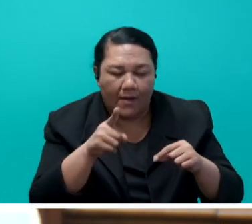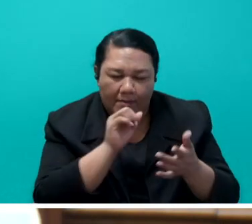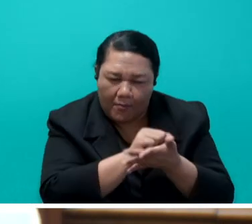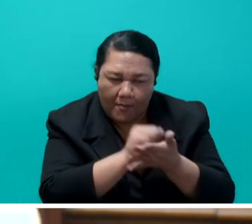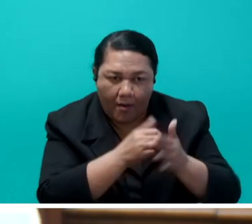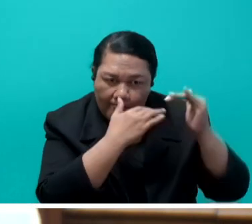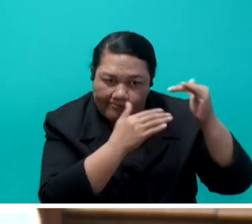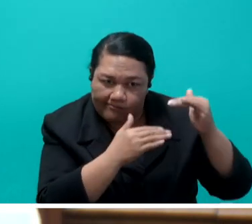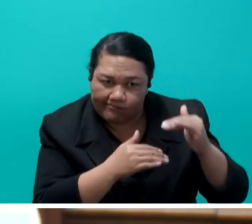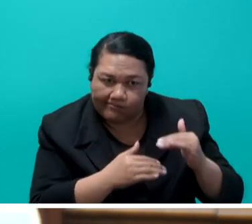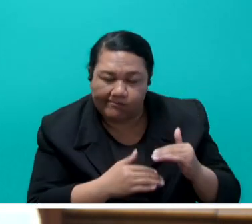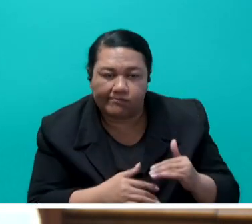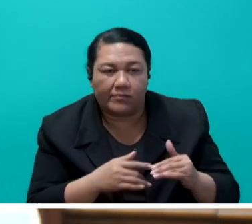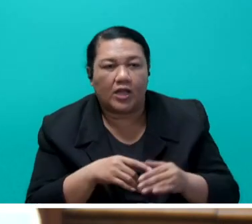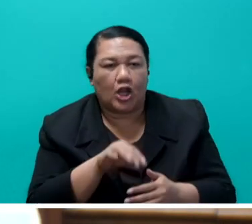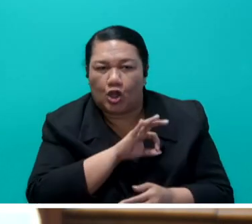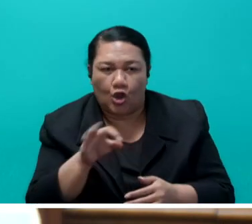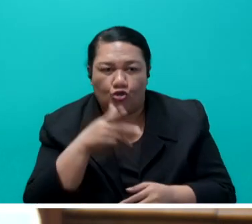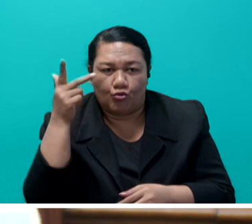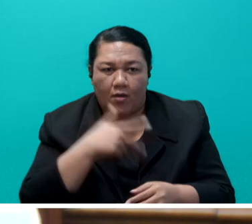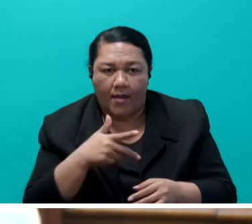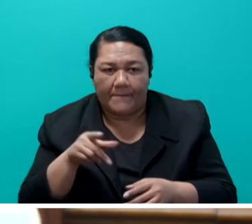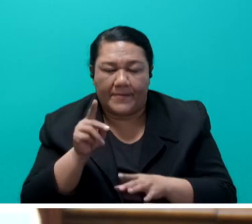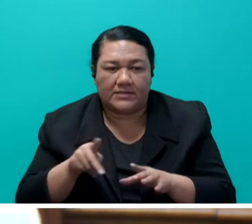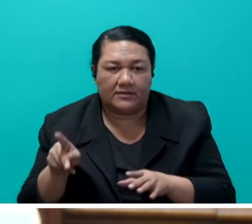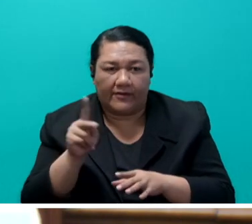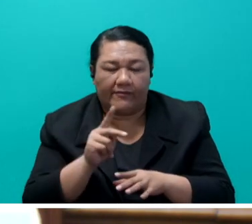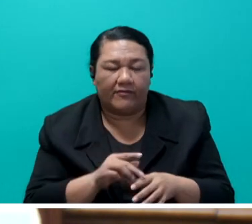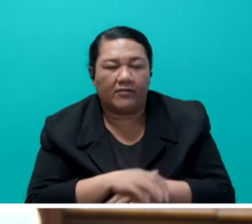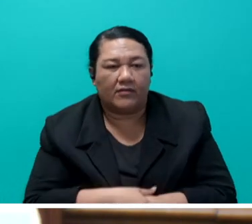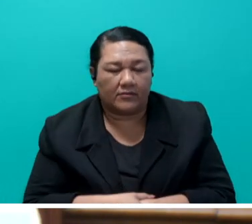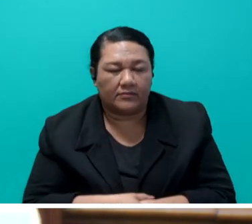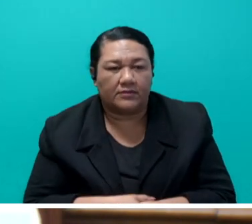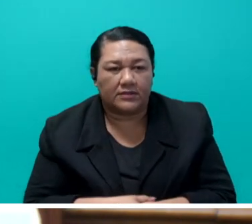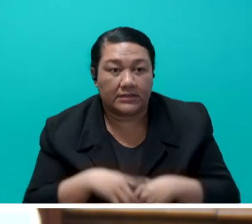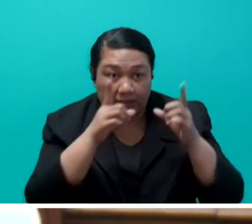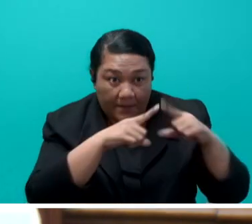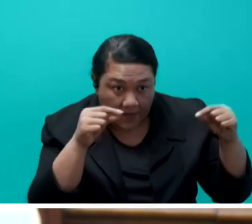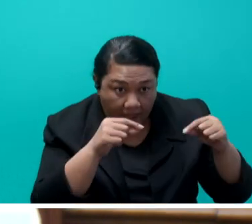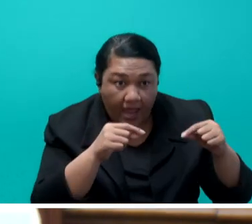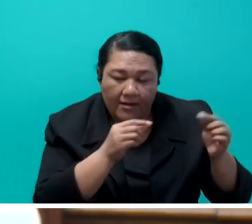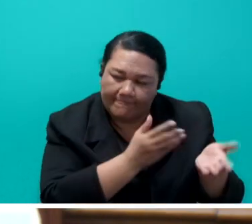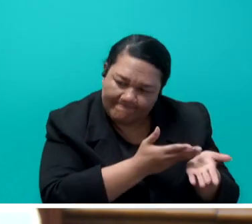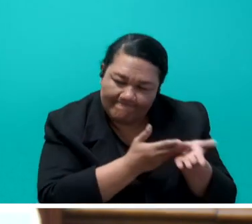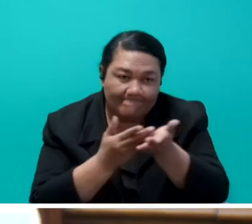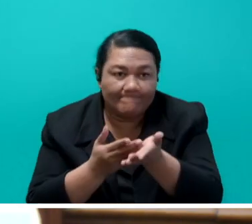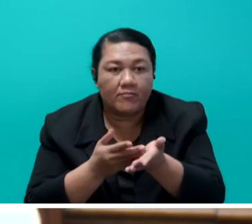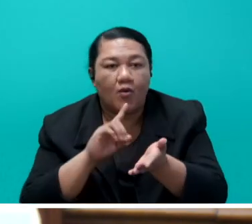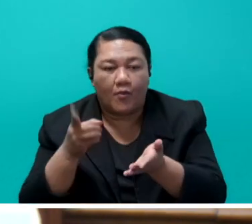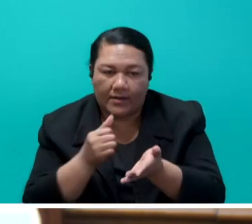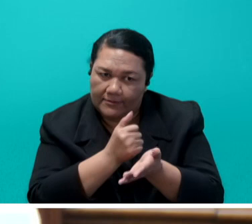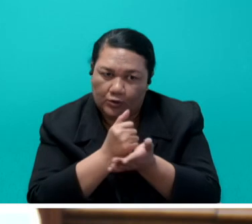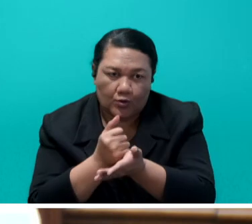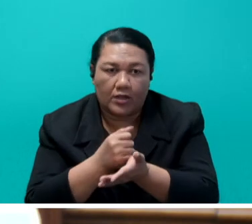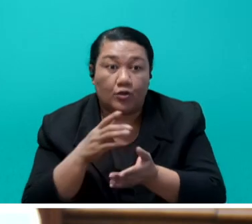state as required by international law. Japan has provided assurances that the discharge